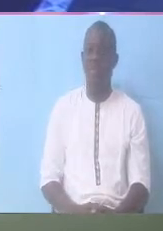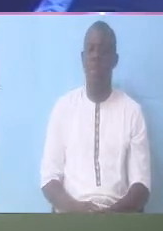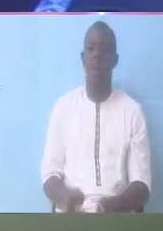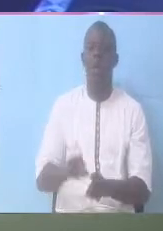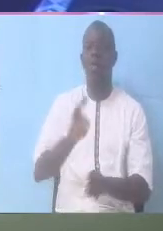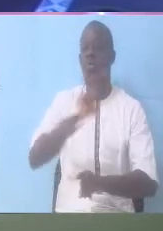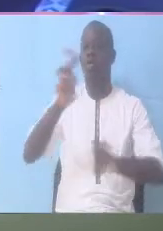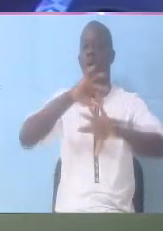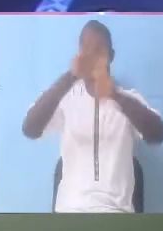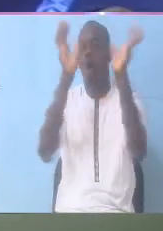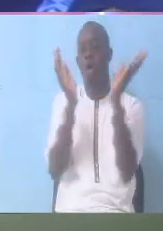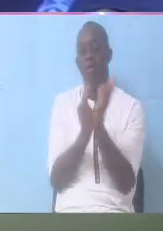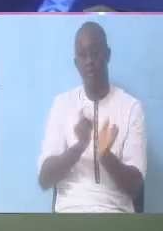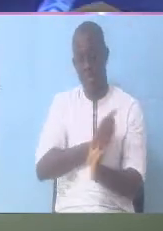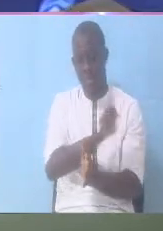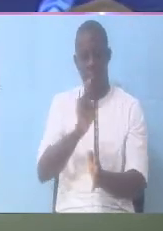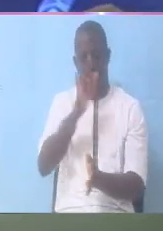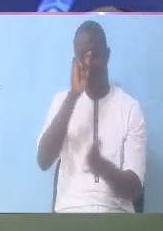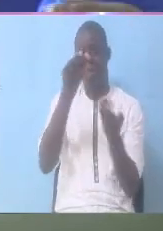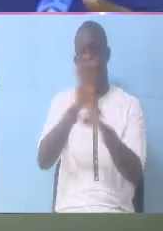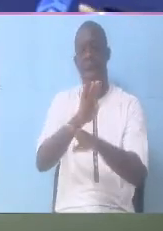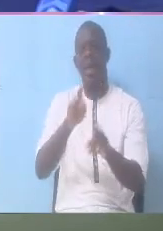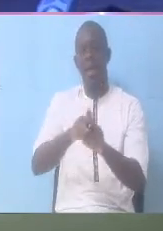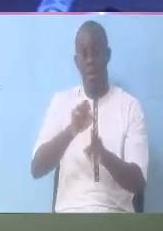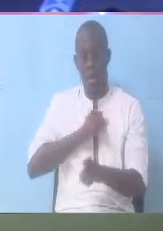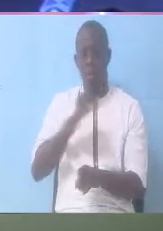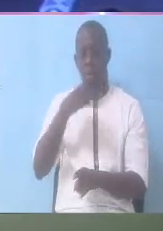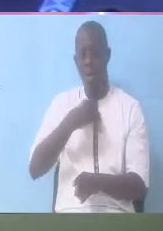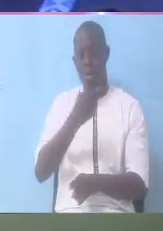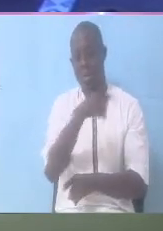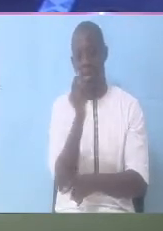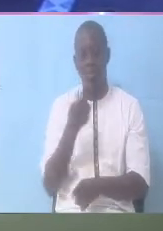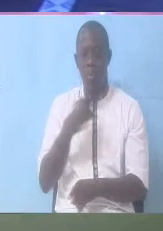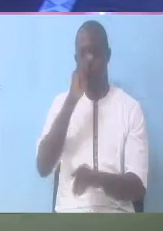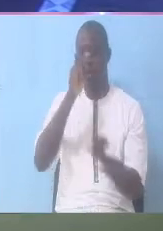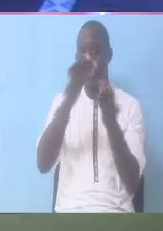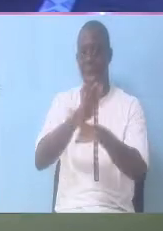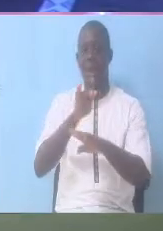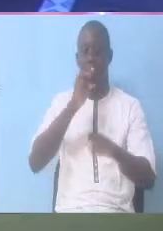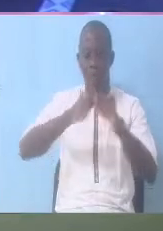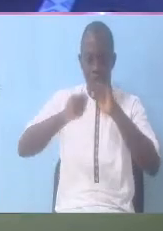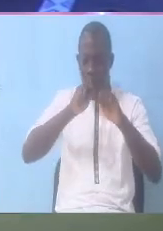dead. He wanted them dead spiritually. That's what you told me.